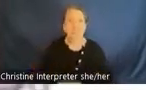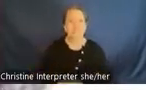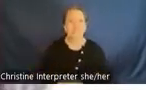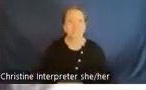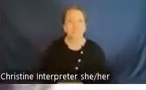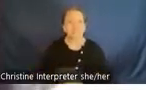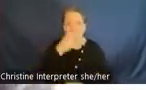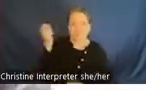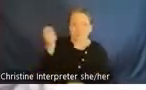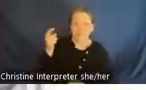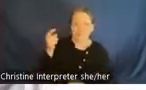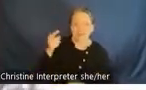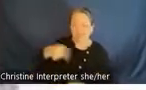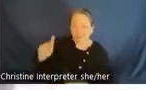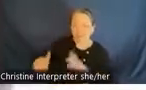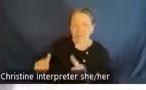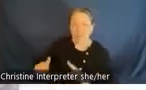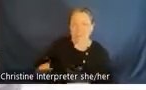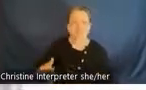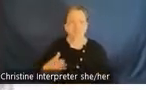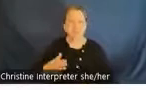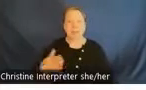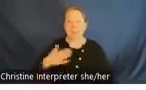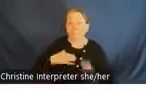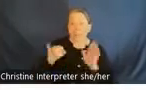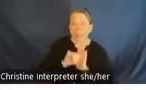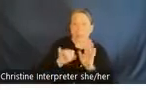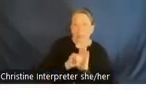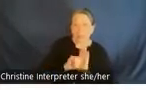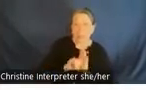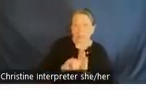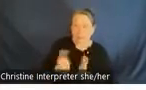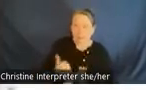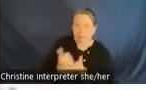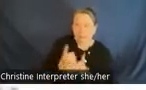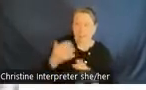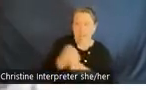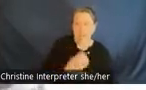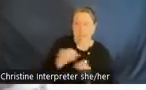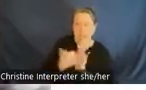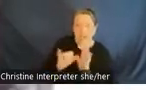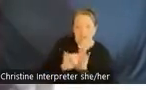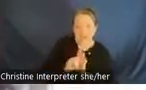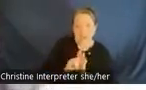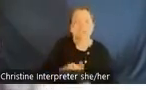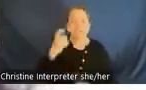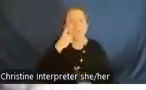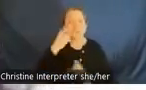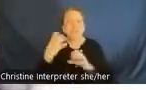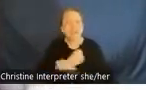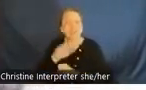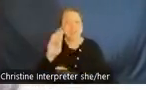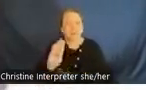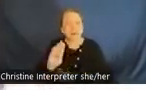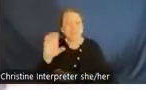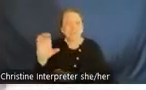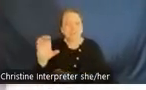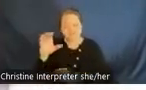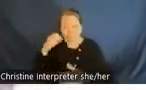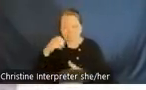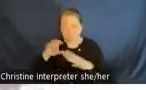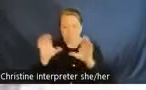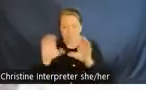My ID, they have been helping me get that. I just got my birth certificate here in the mail